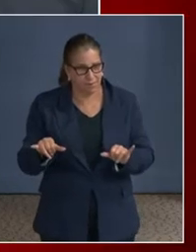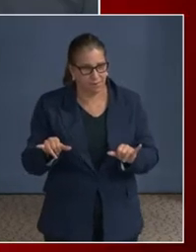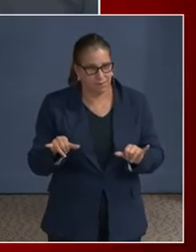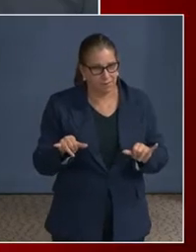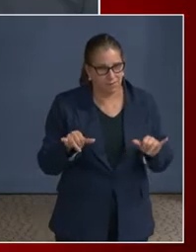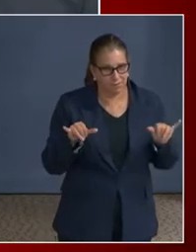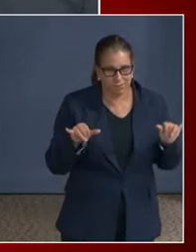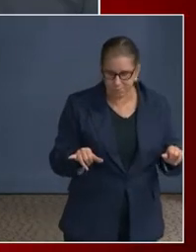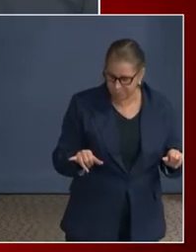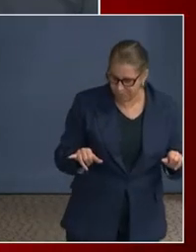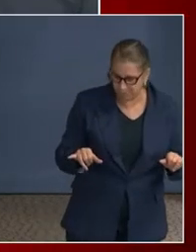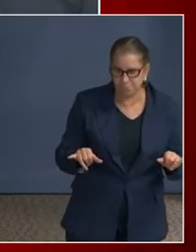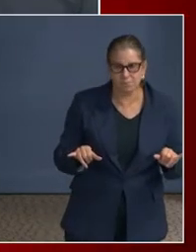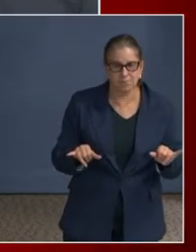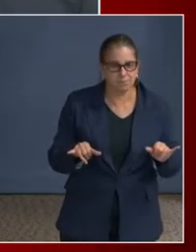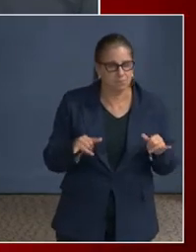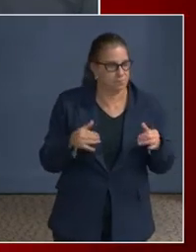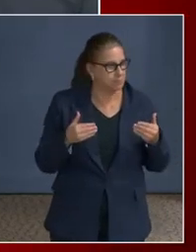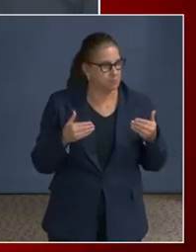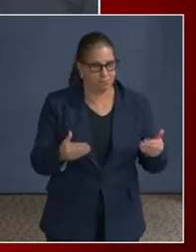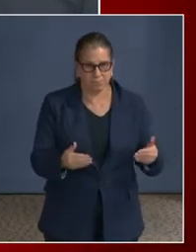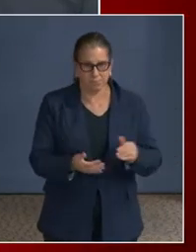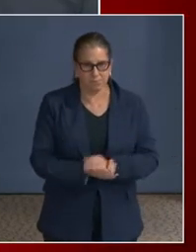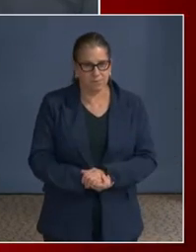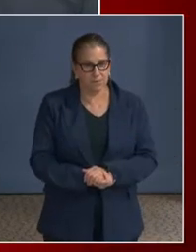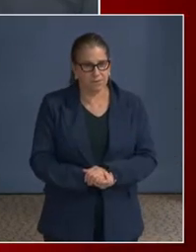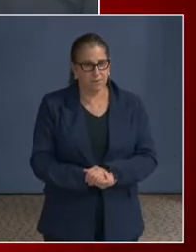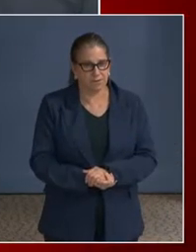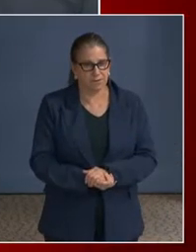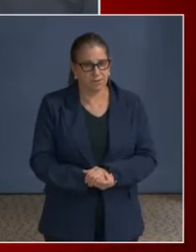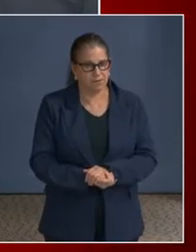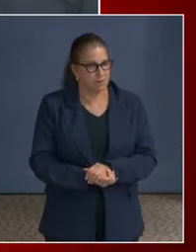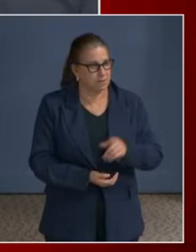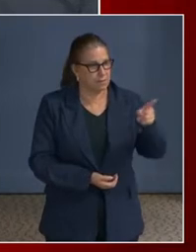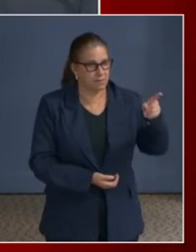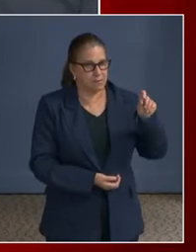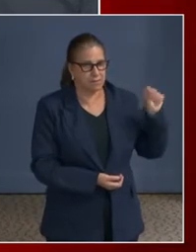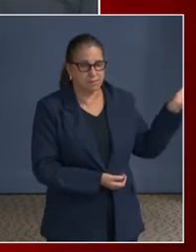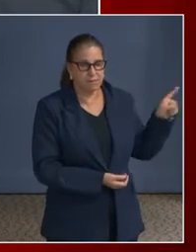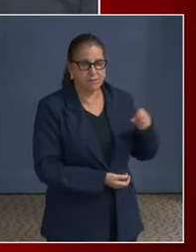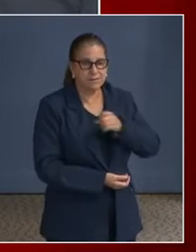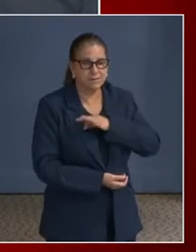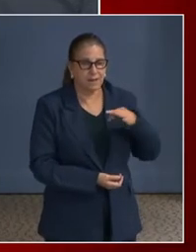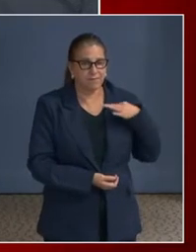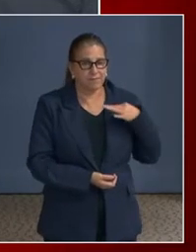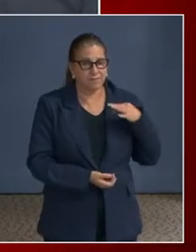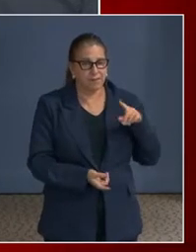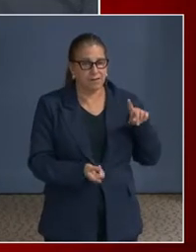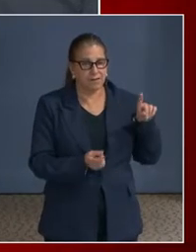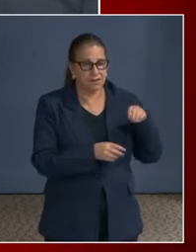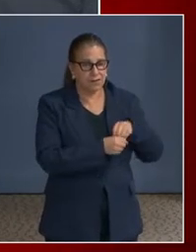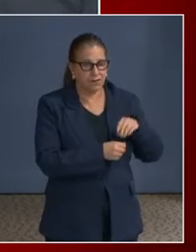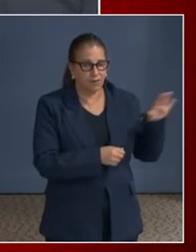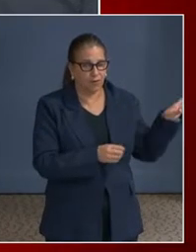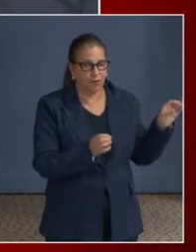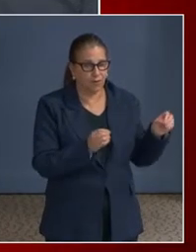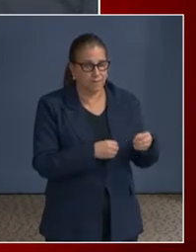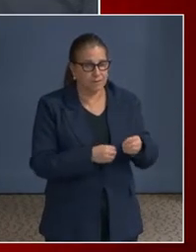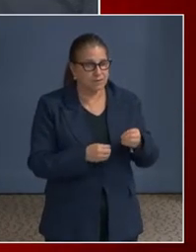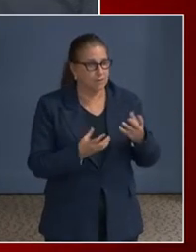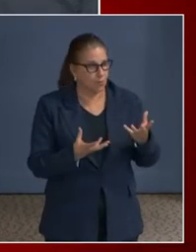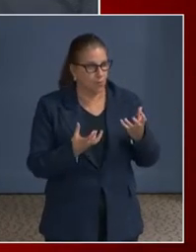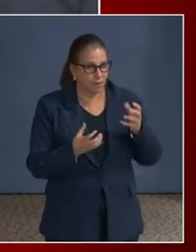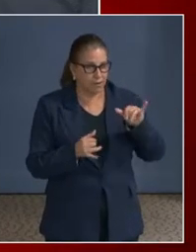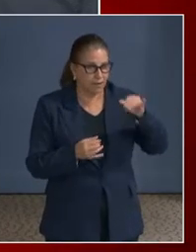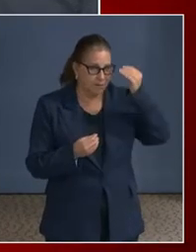reporting that a staffer in your office had requested that information be withheld from posting online on the data set